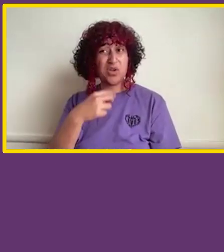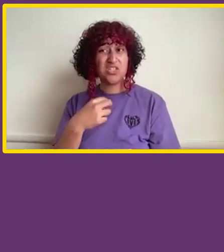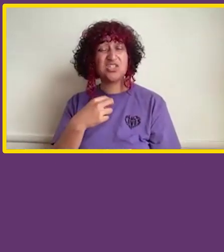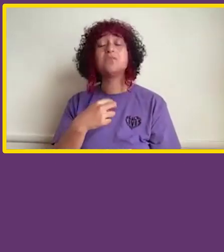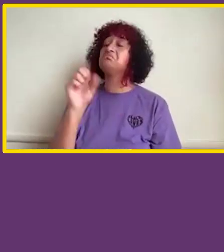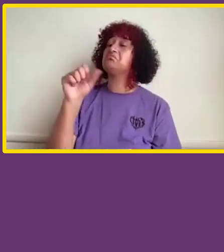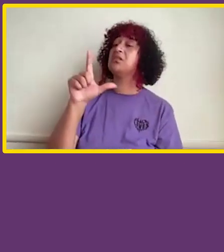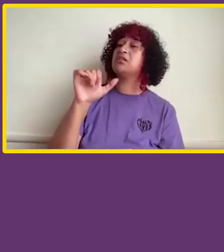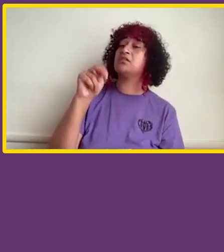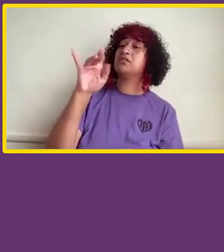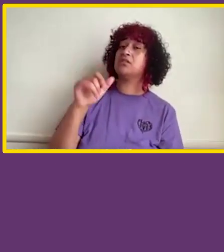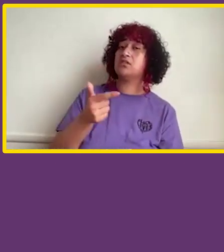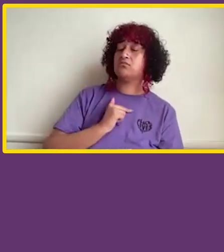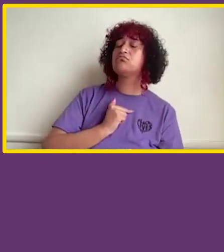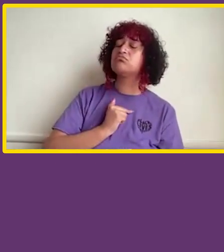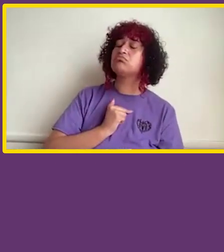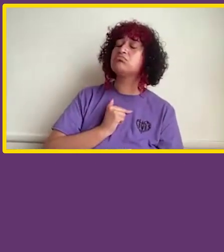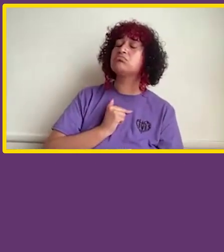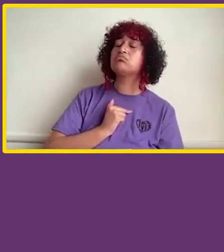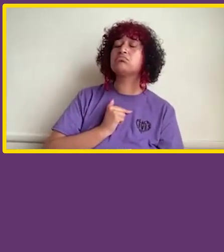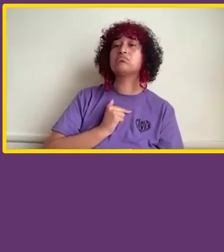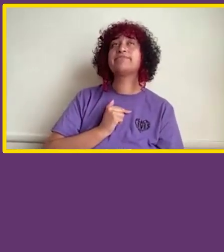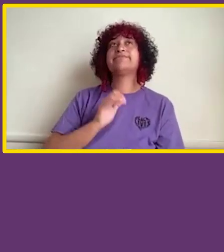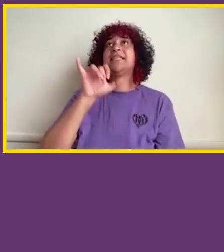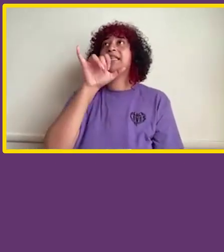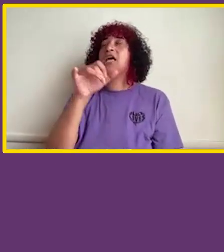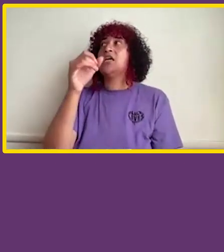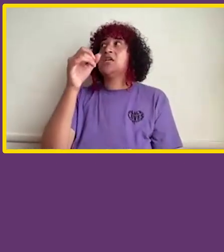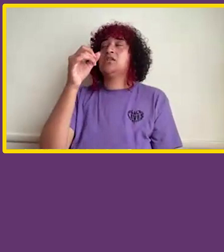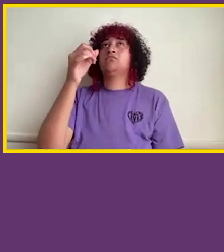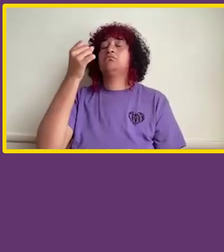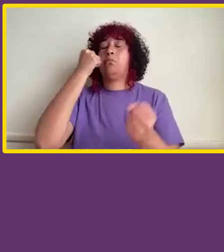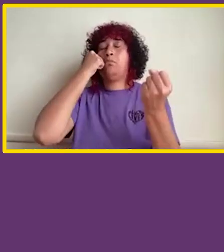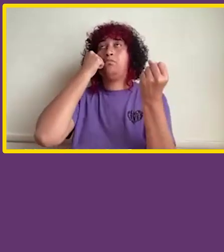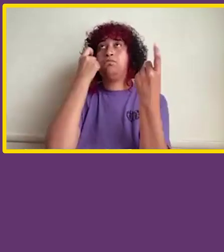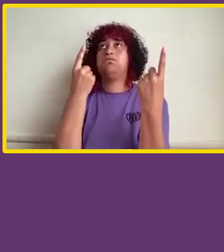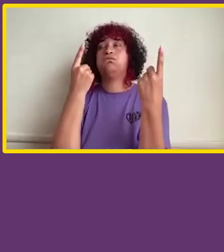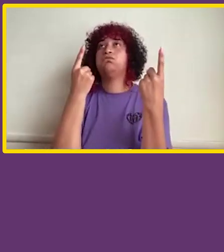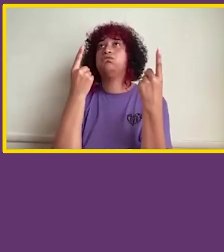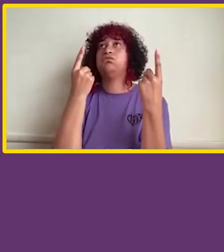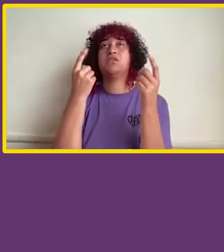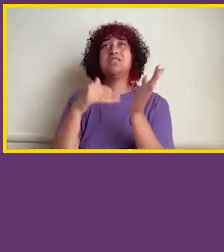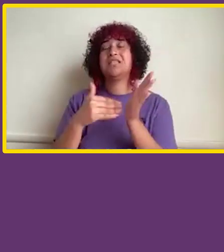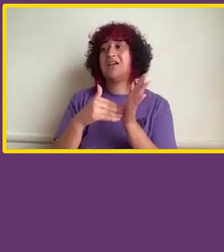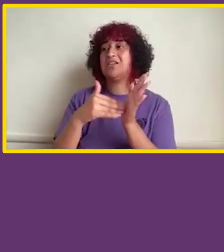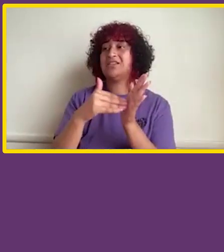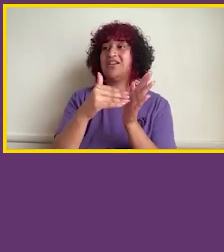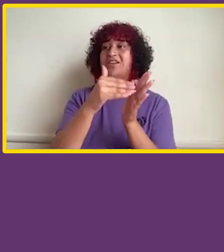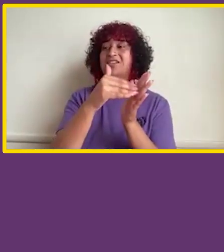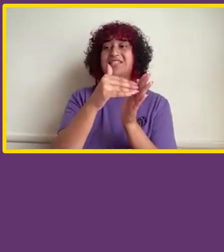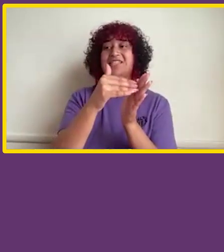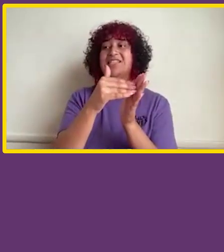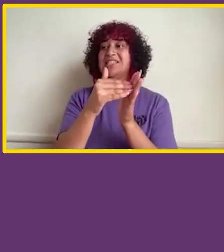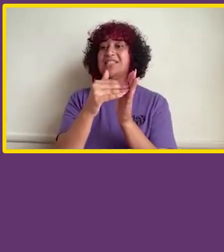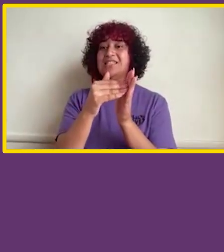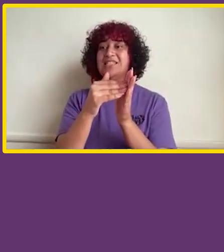It's this realization, this constant teasing apart that I hear all